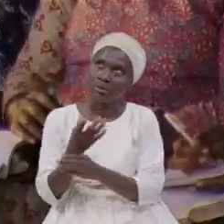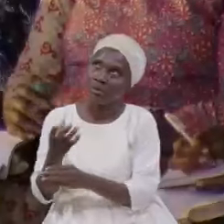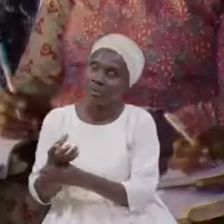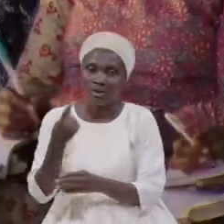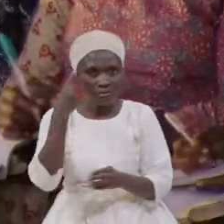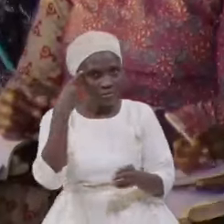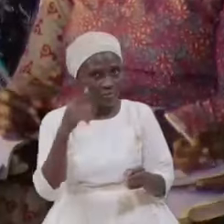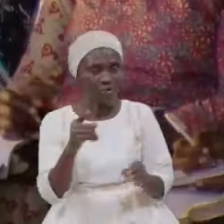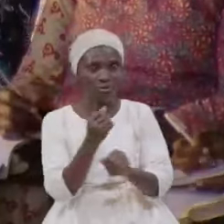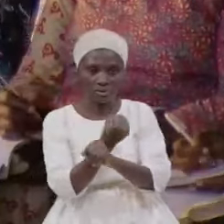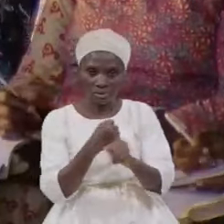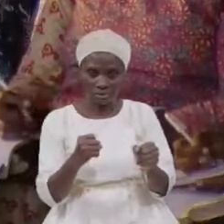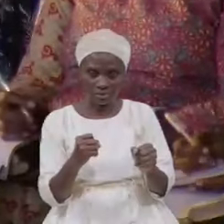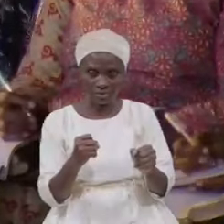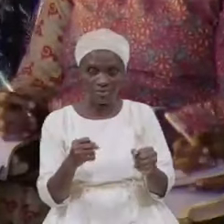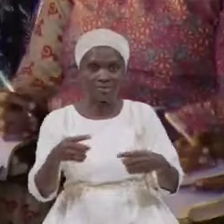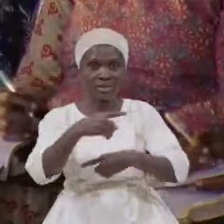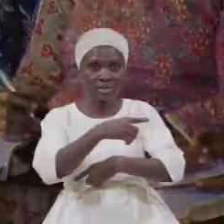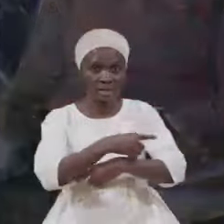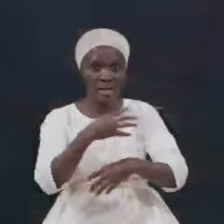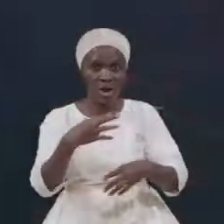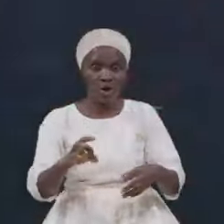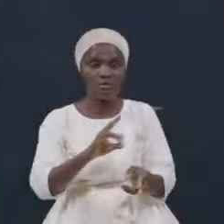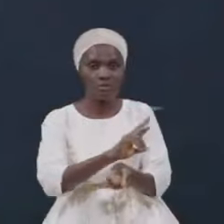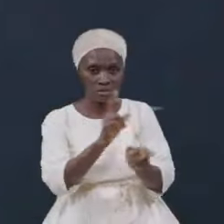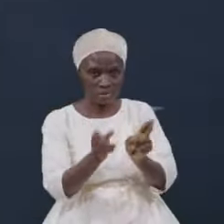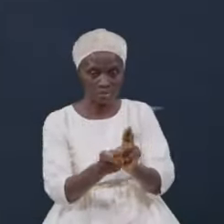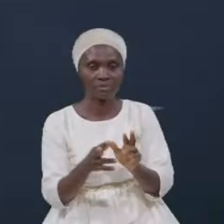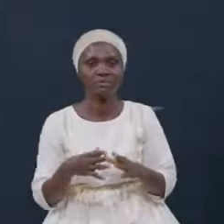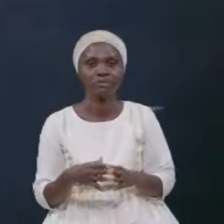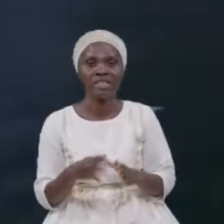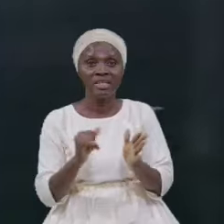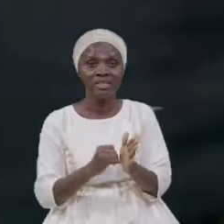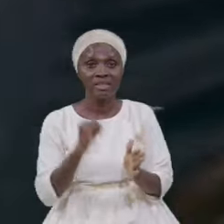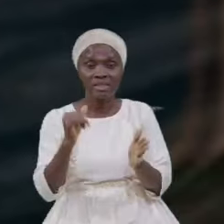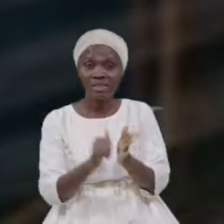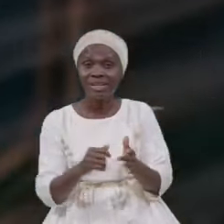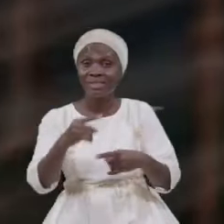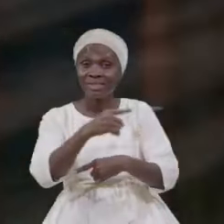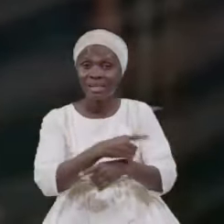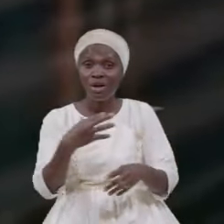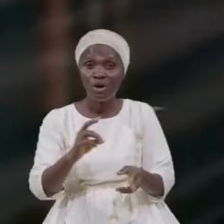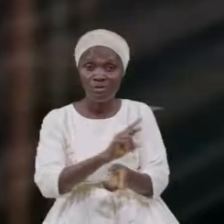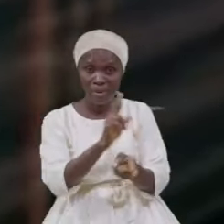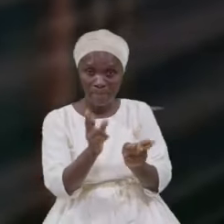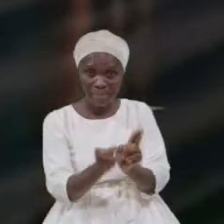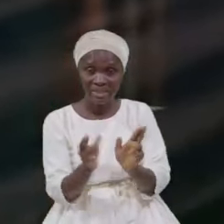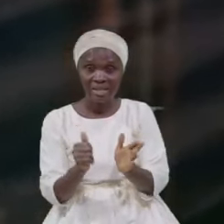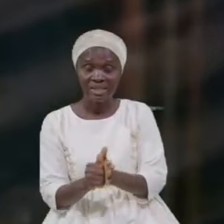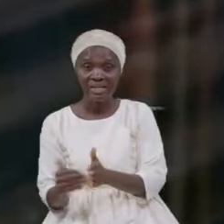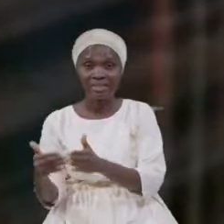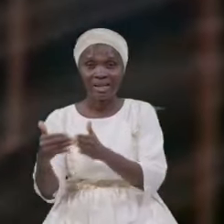of repentance. It is that day of repentance that leads to the day of